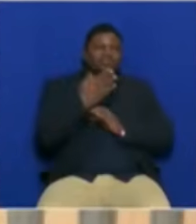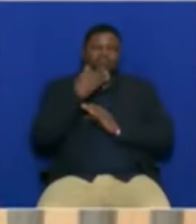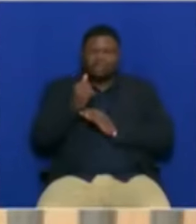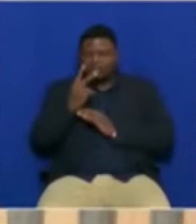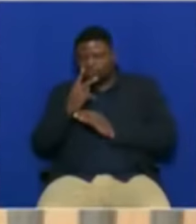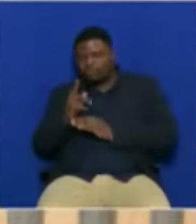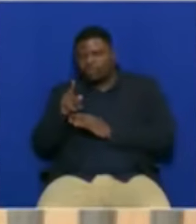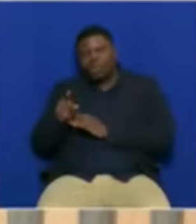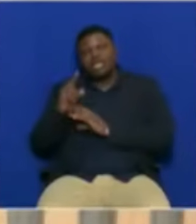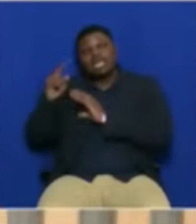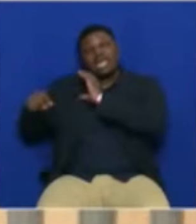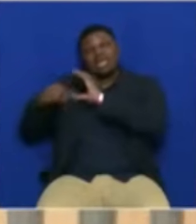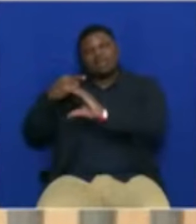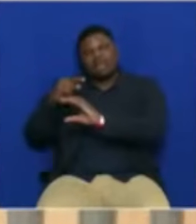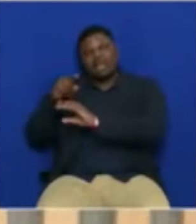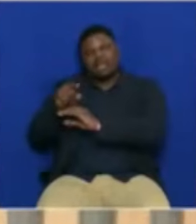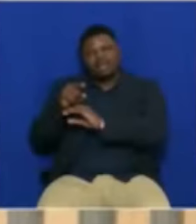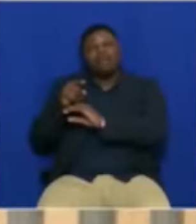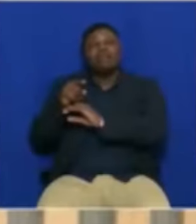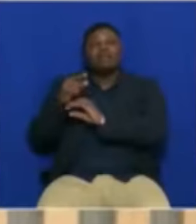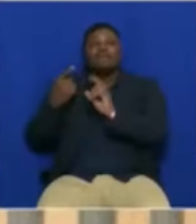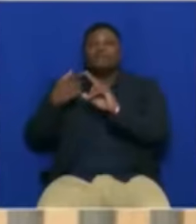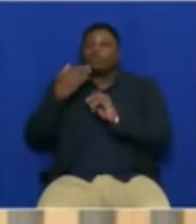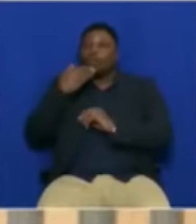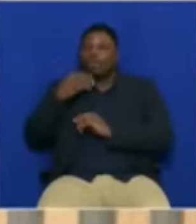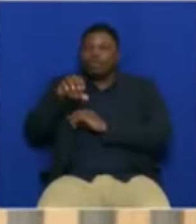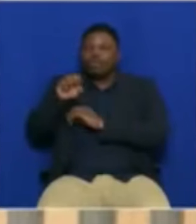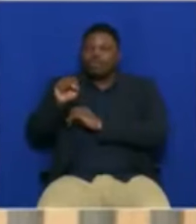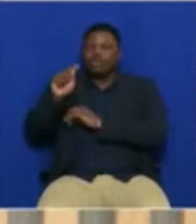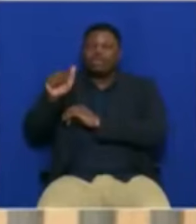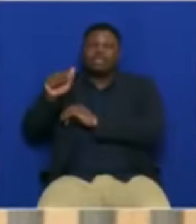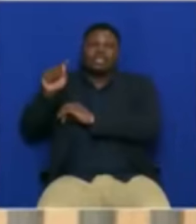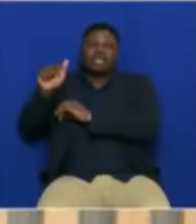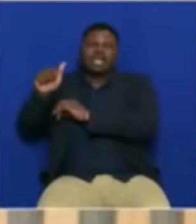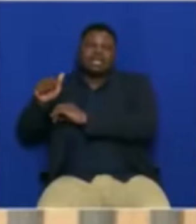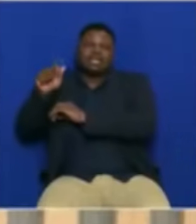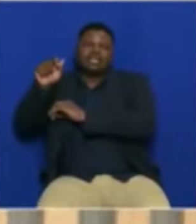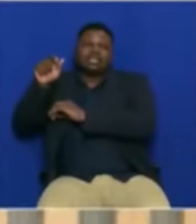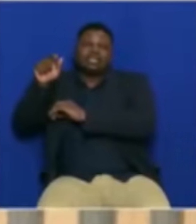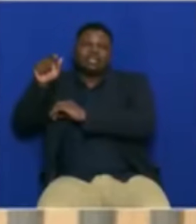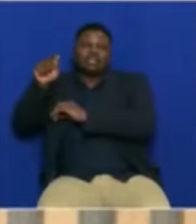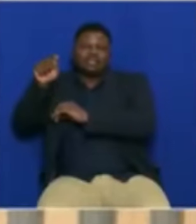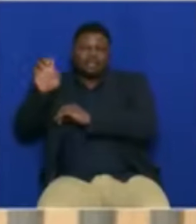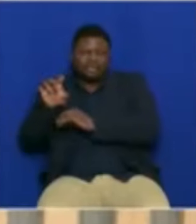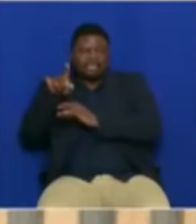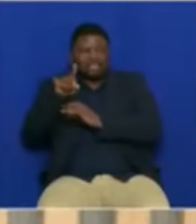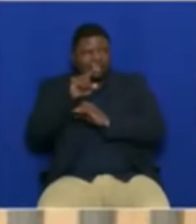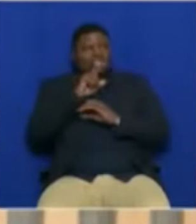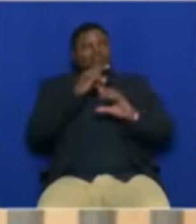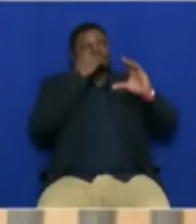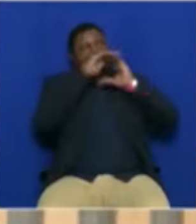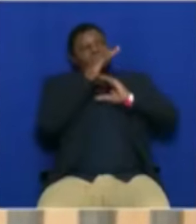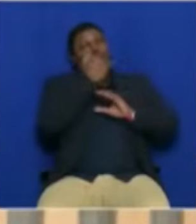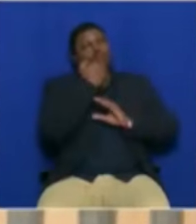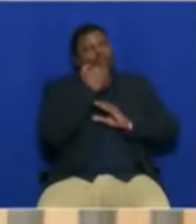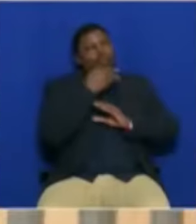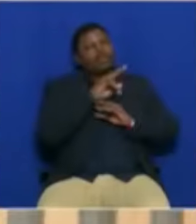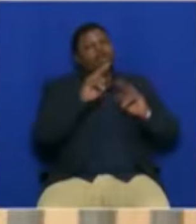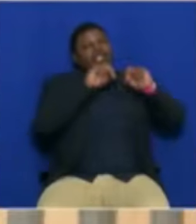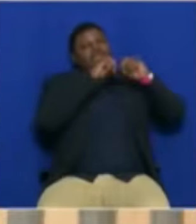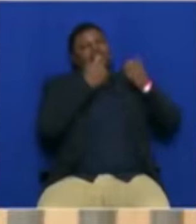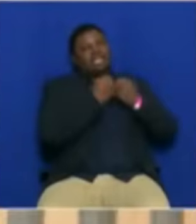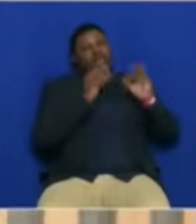National Commissioner. After receiving the email, it was followed by a call to humbly request for feedback to be submitted on or